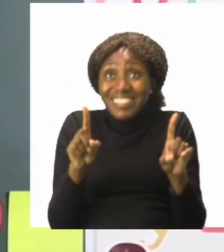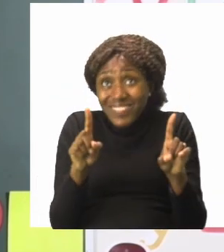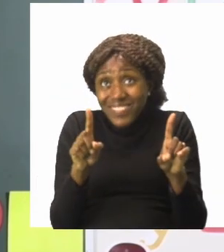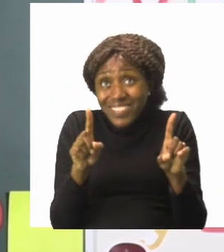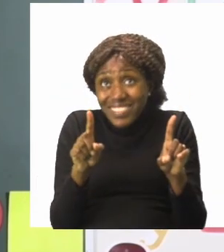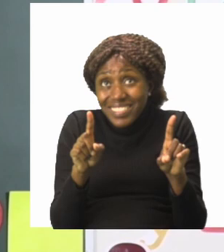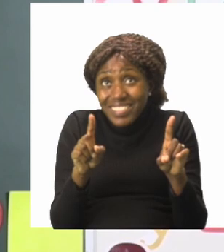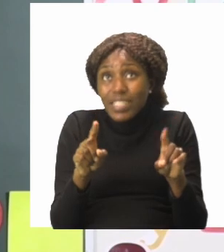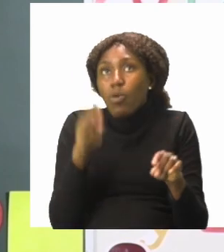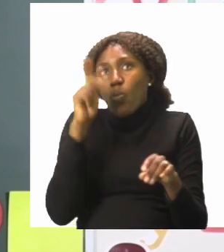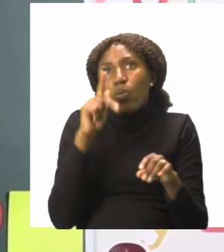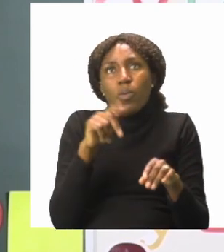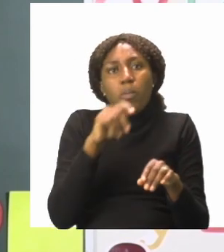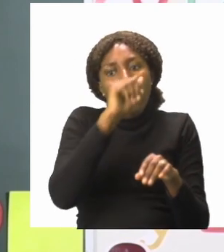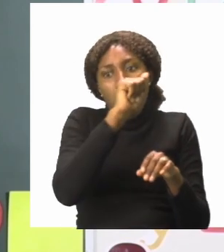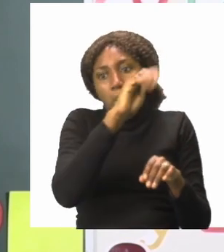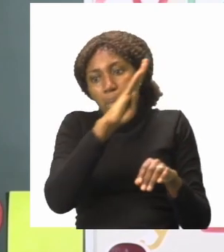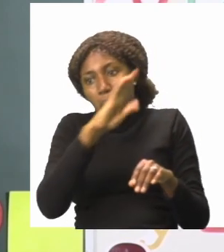letters.